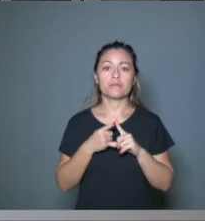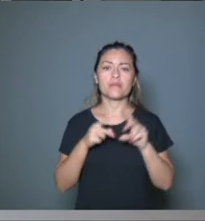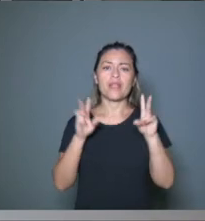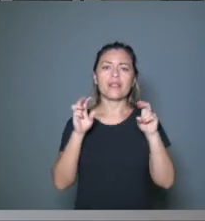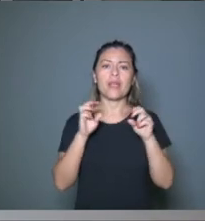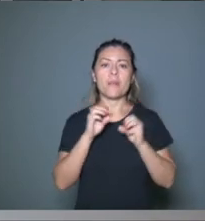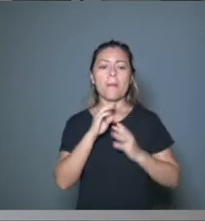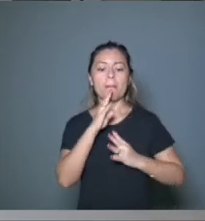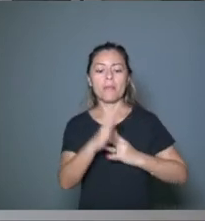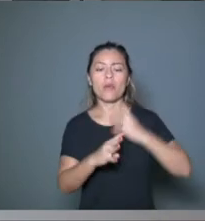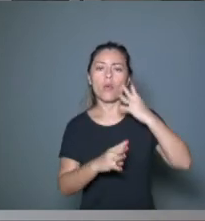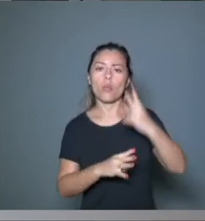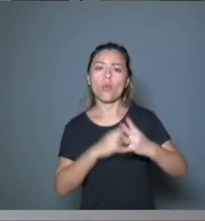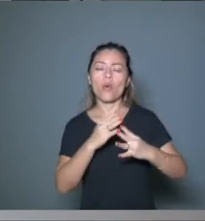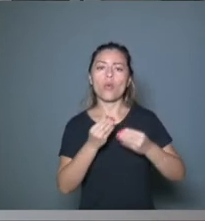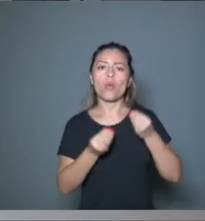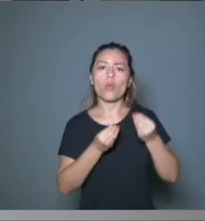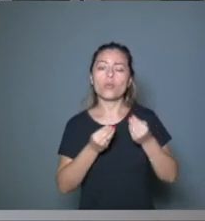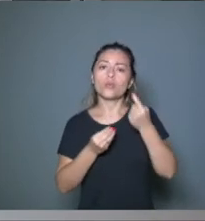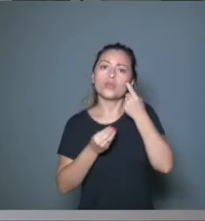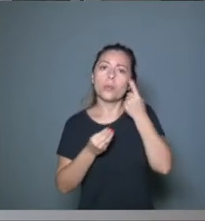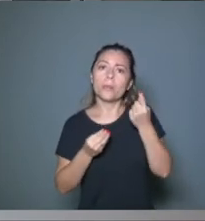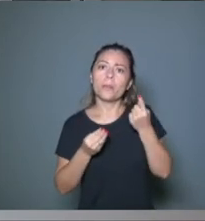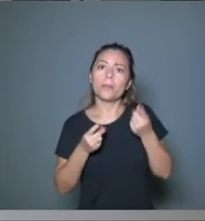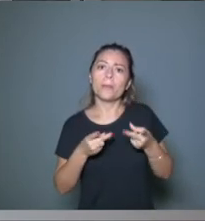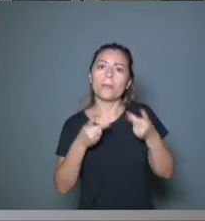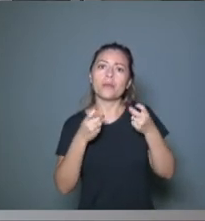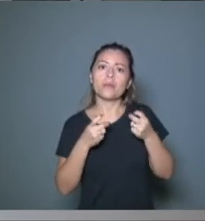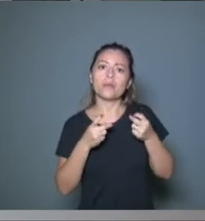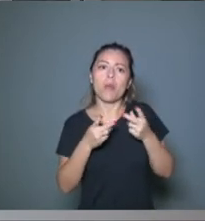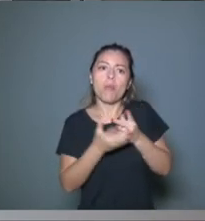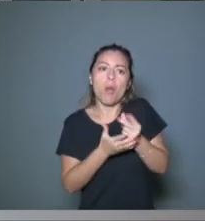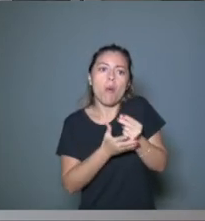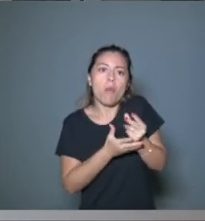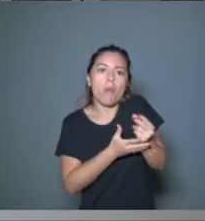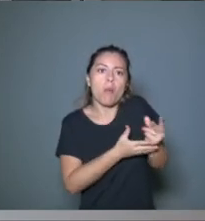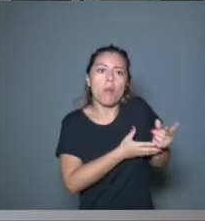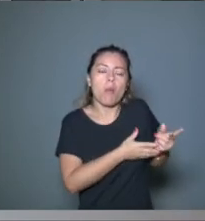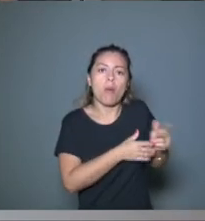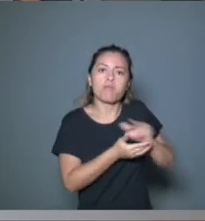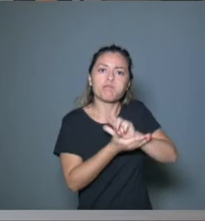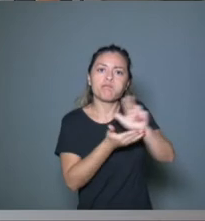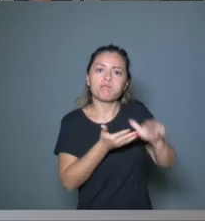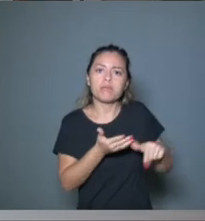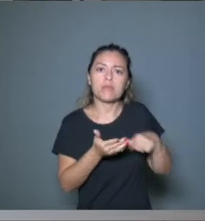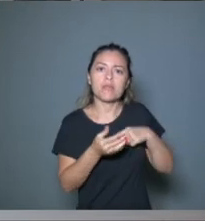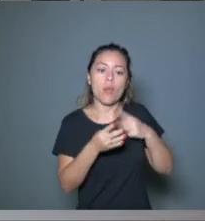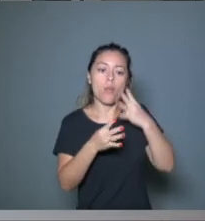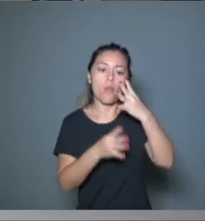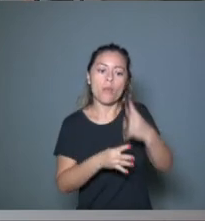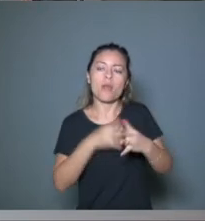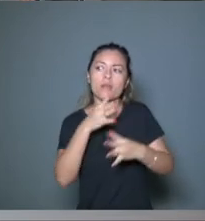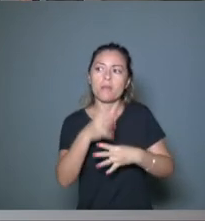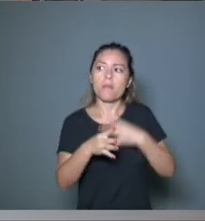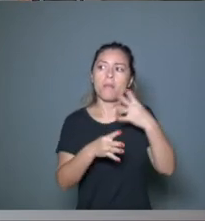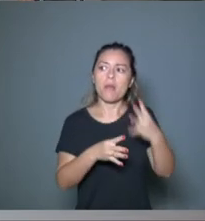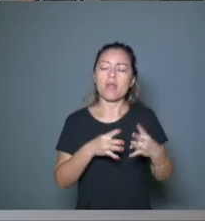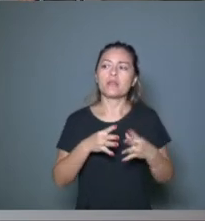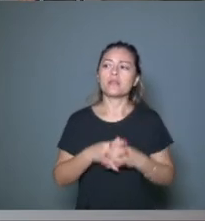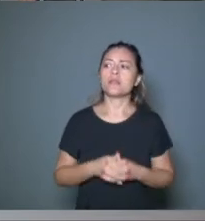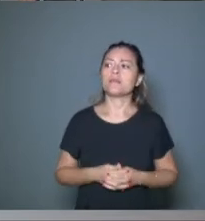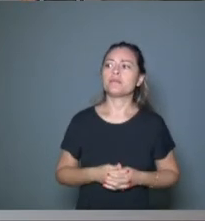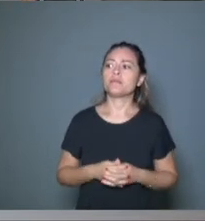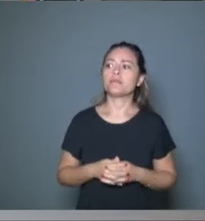The first is about your Q4 results. We saw the use of working capital, especially